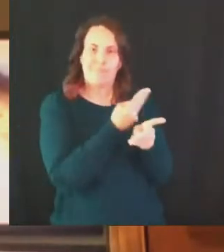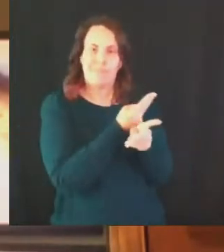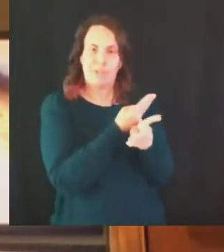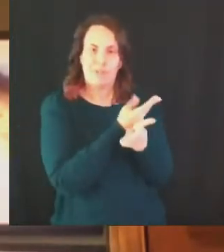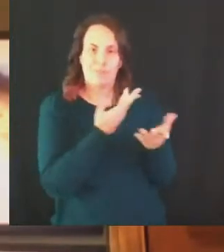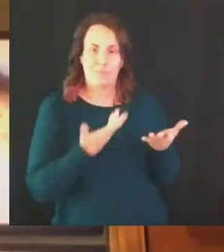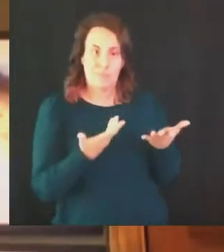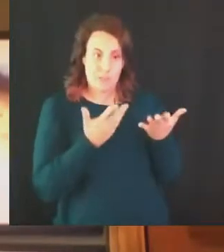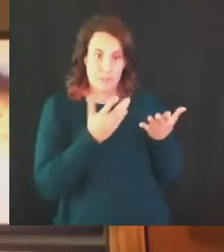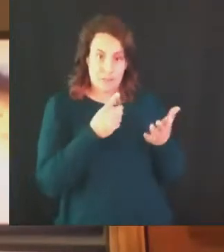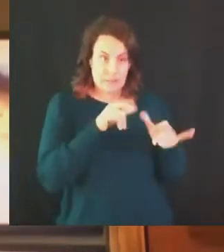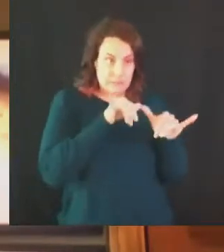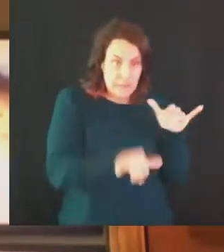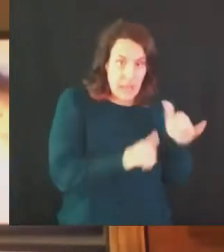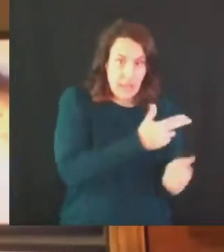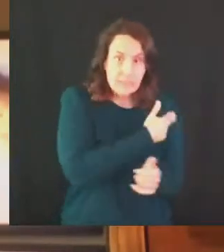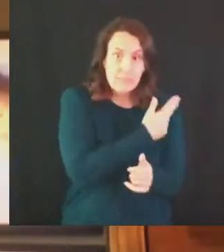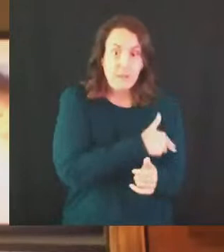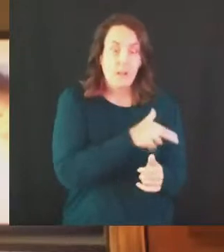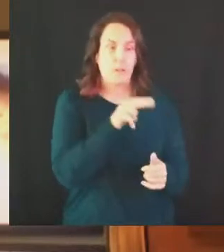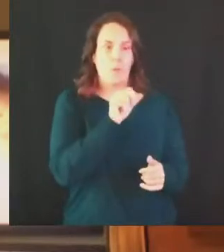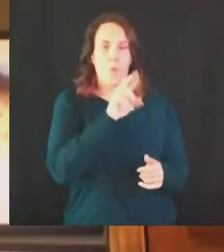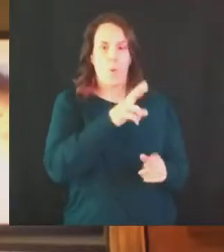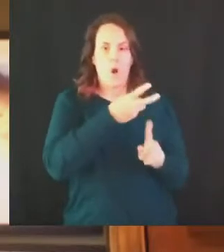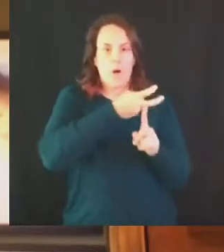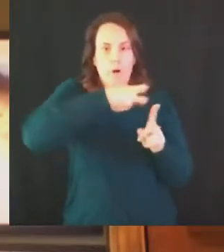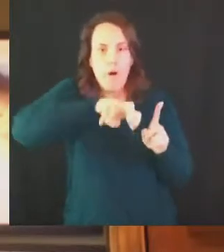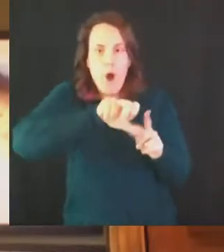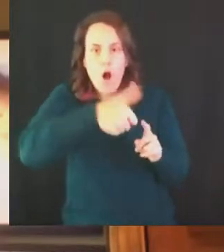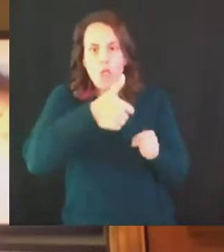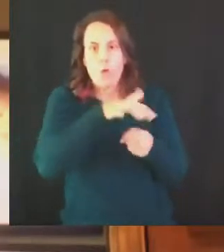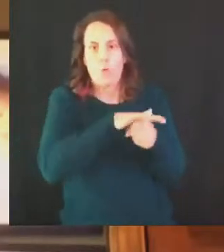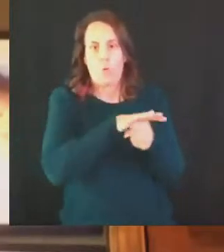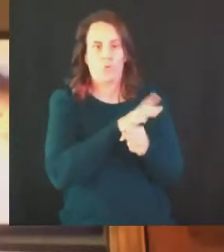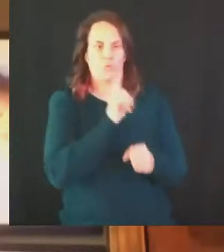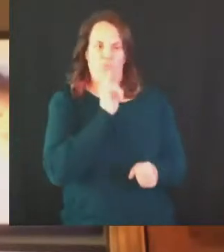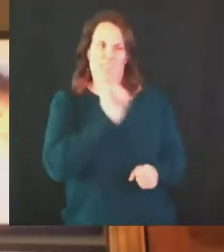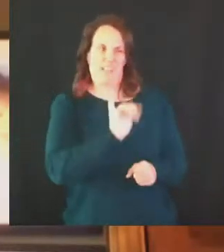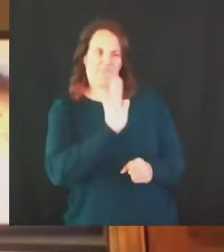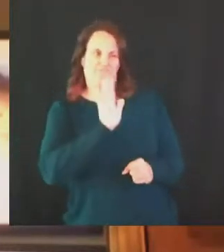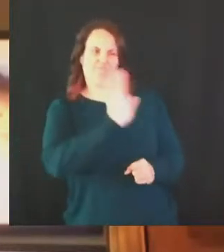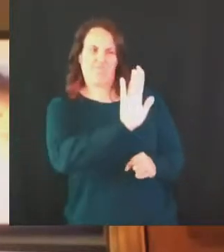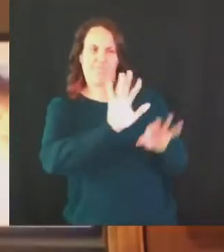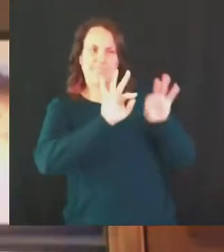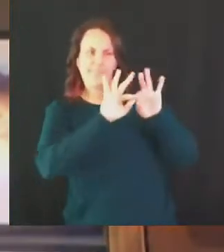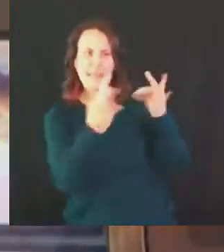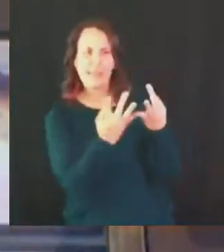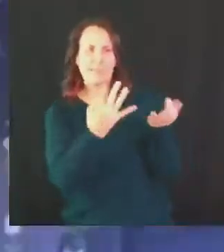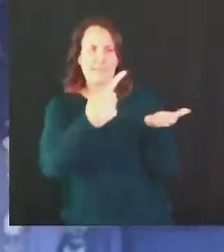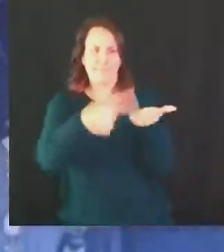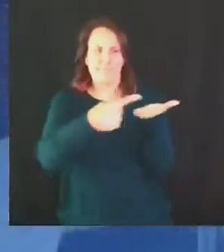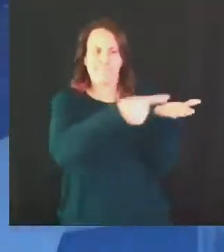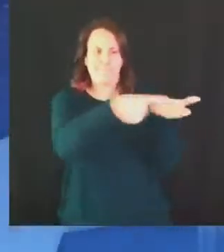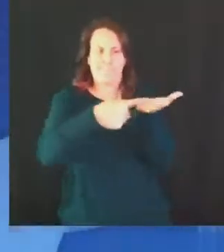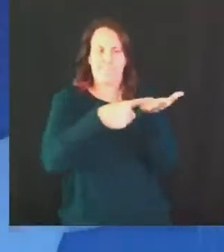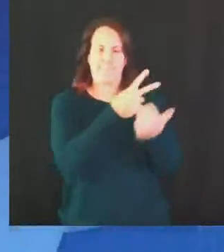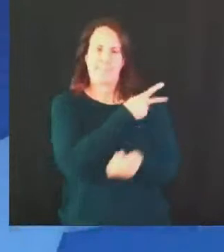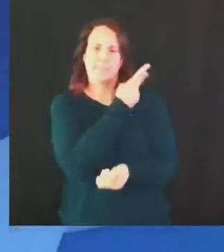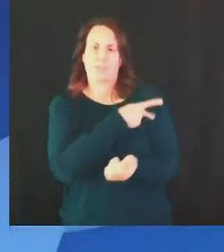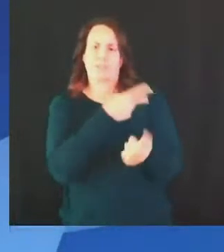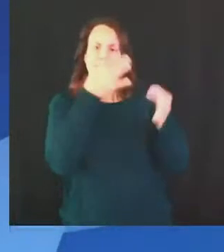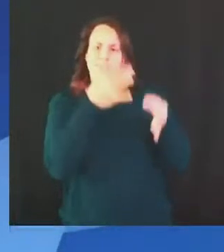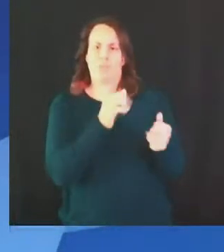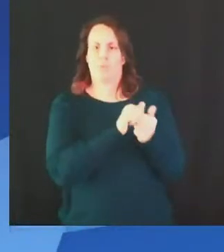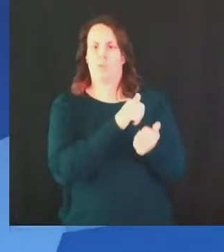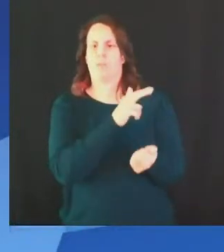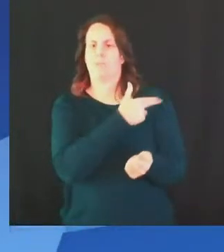That will have to be a conversation that hospitals will have with the patient and their family. Thank you, Will. Now to Alex